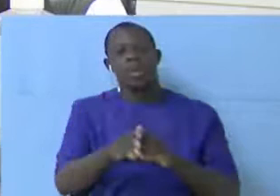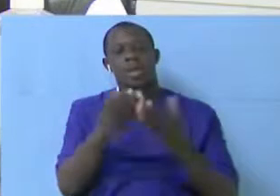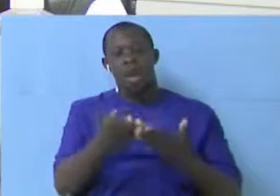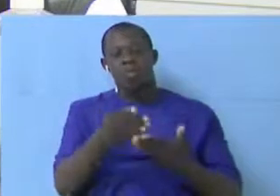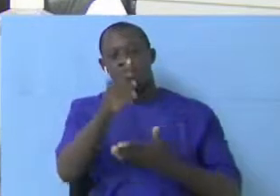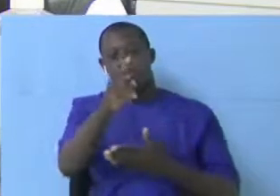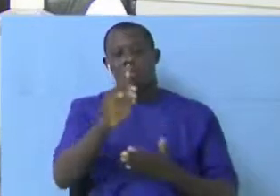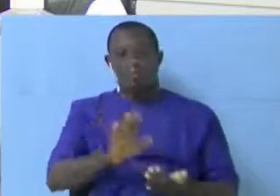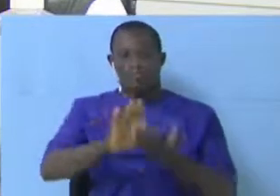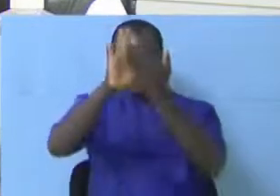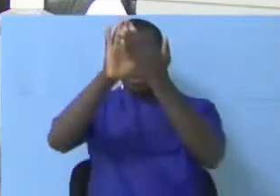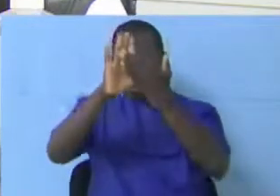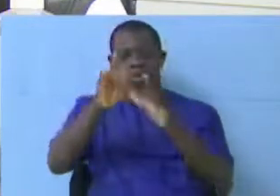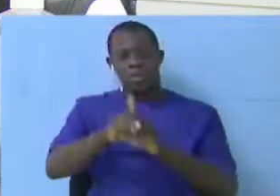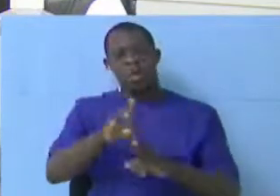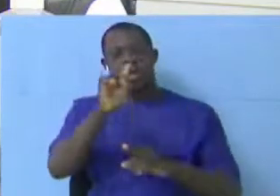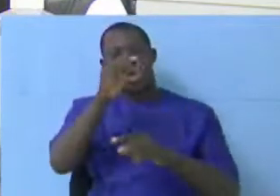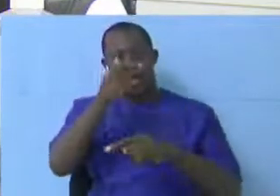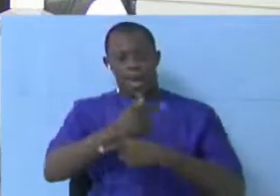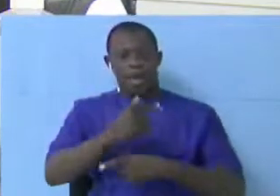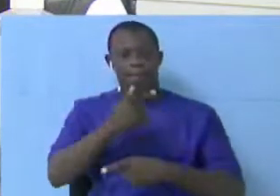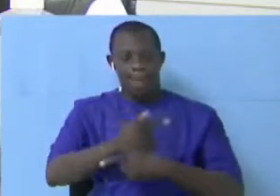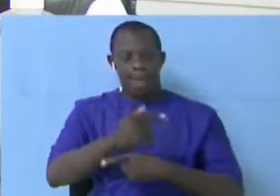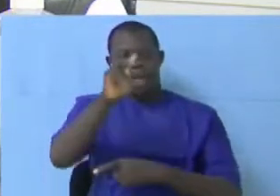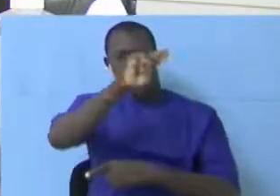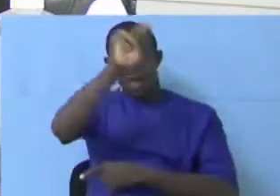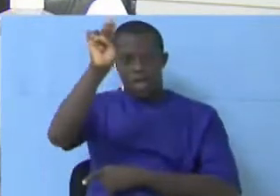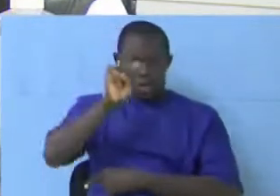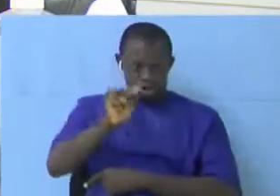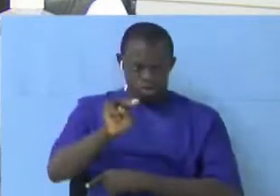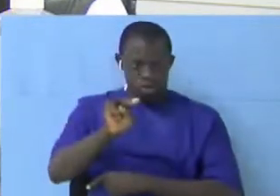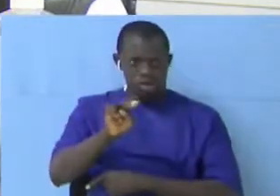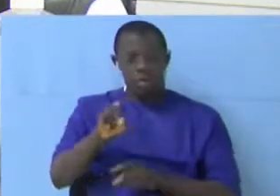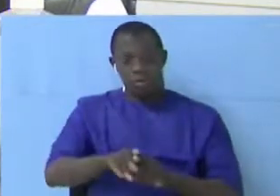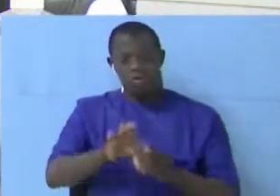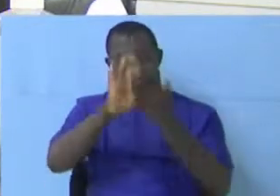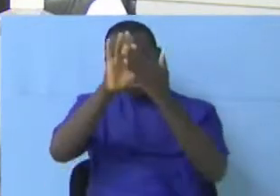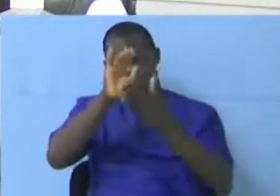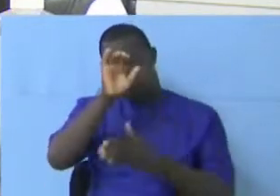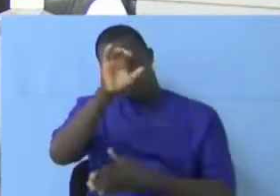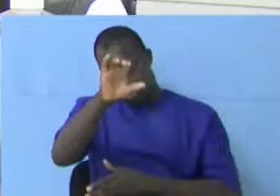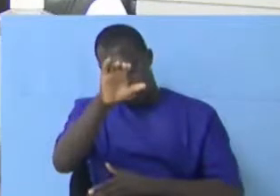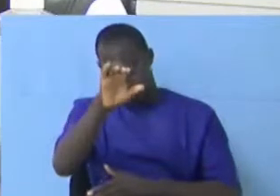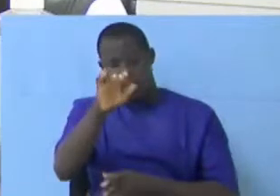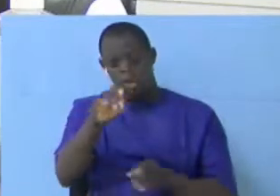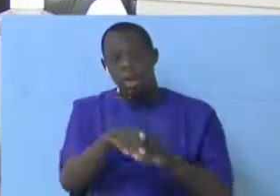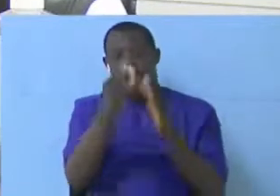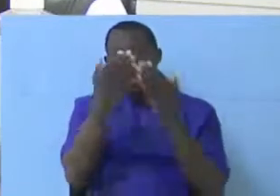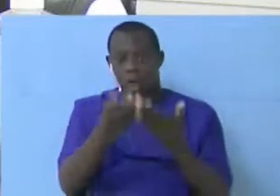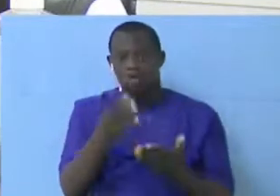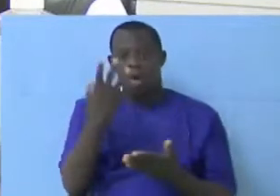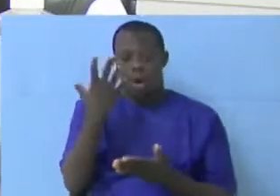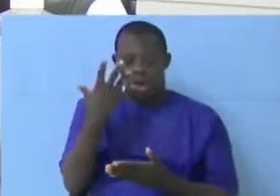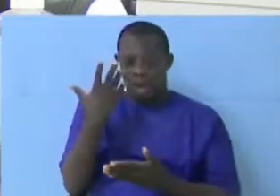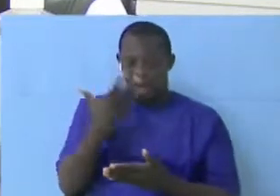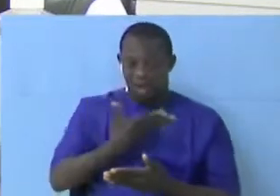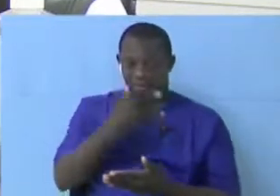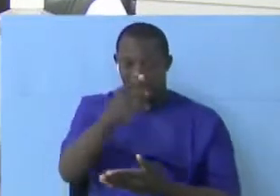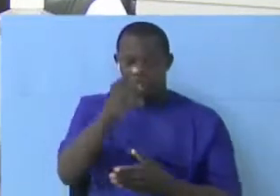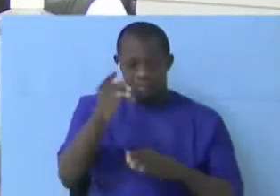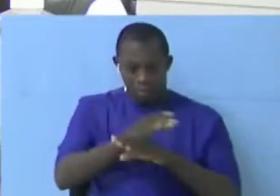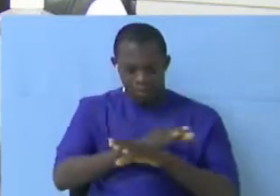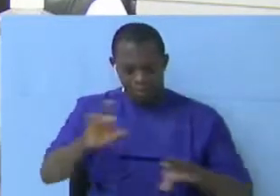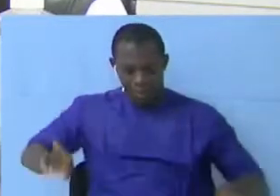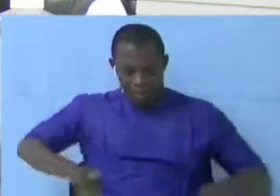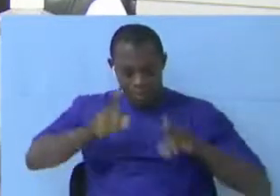nation, you are facing the commission. Have you ever participated in torture? Either as a passive participant or